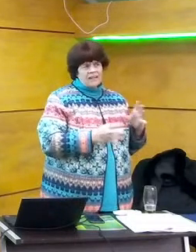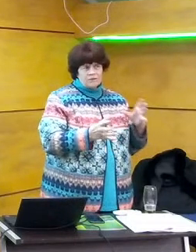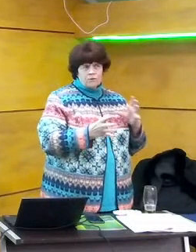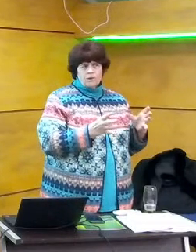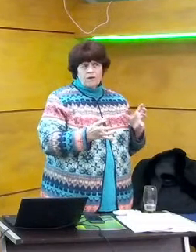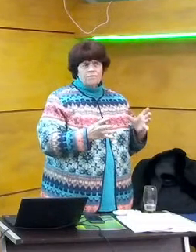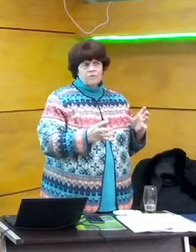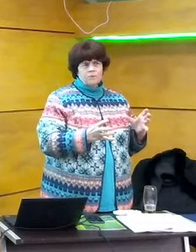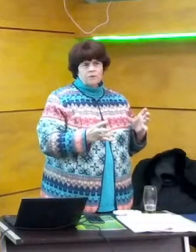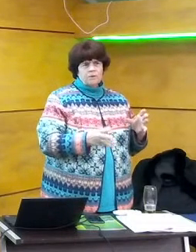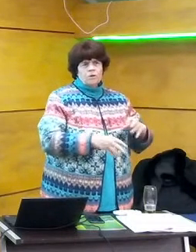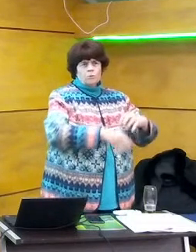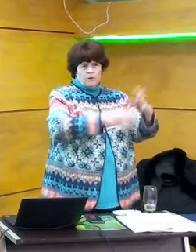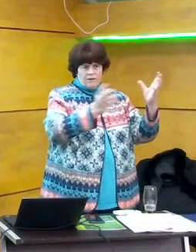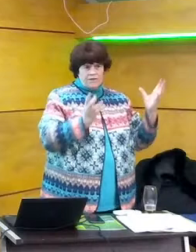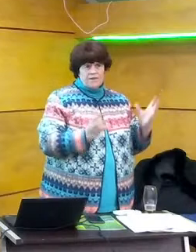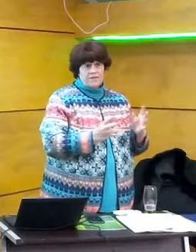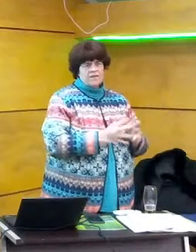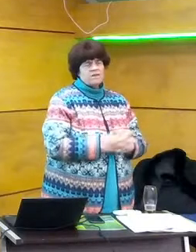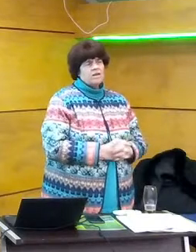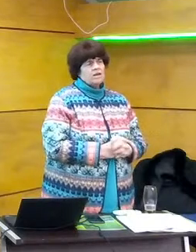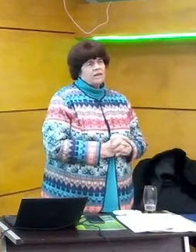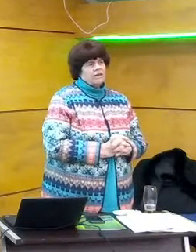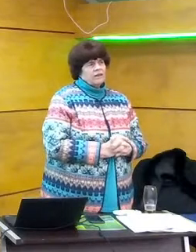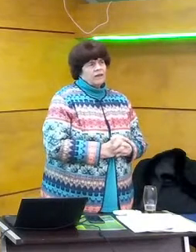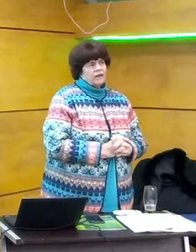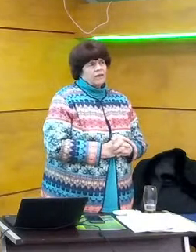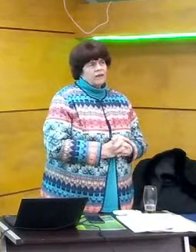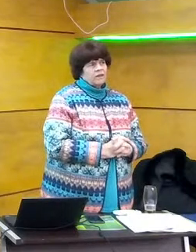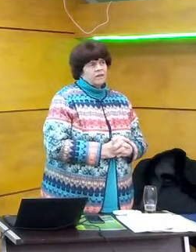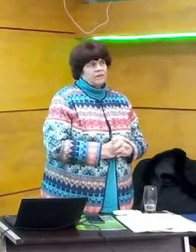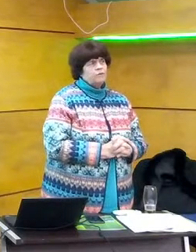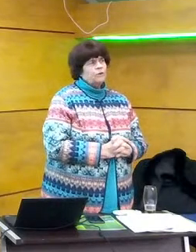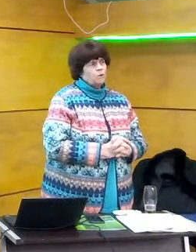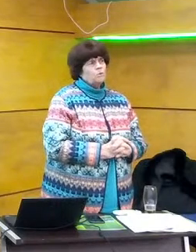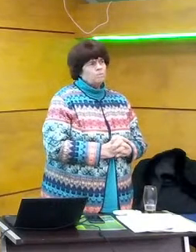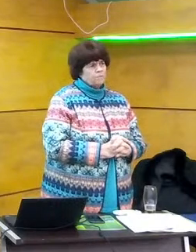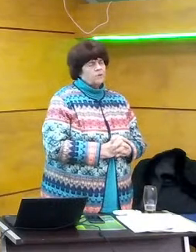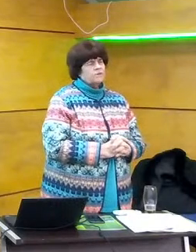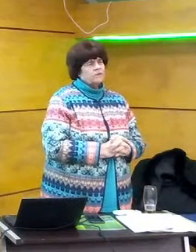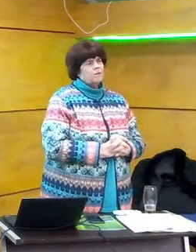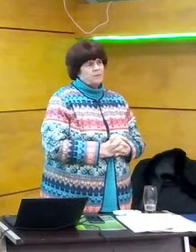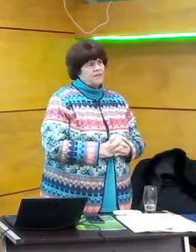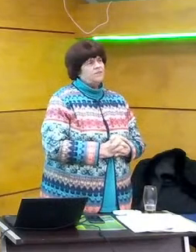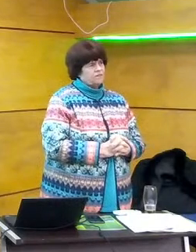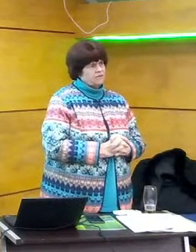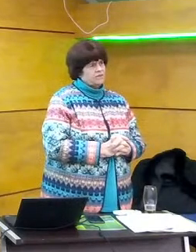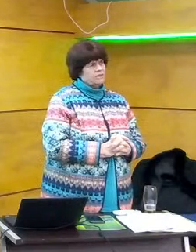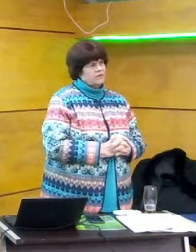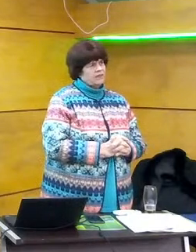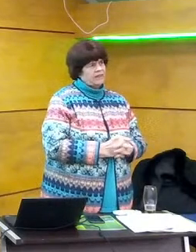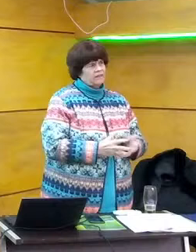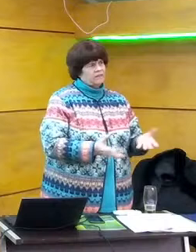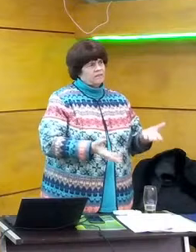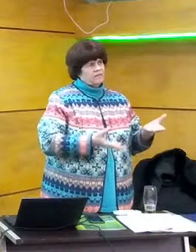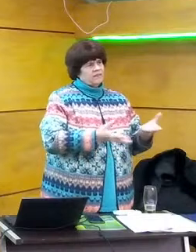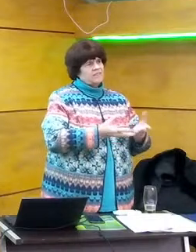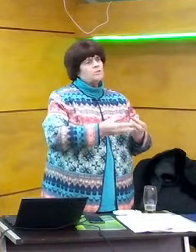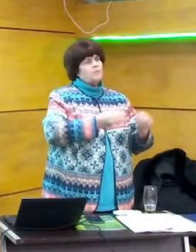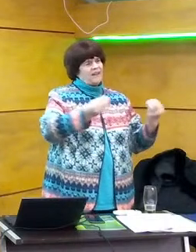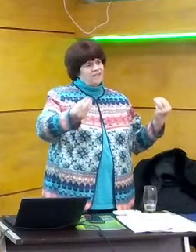They're not so comfortable with the give your own personal opinions